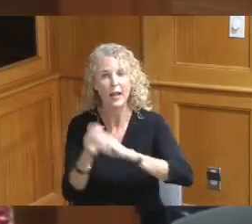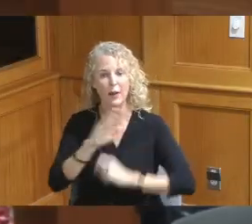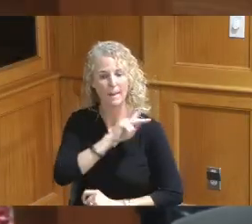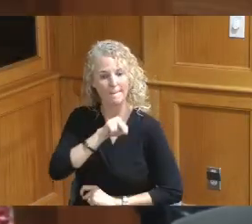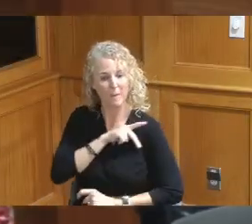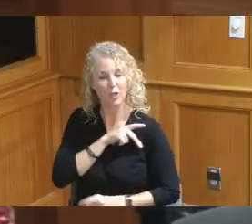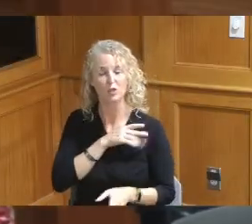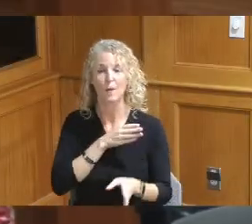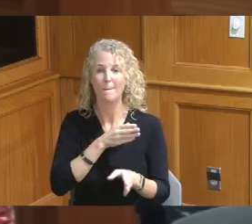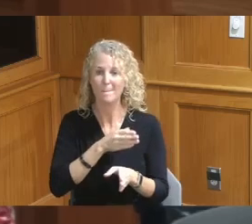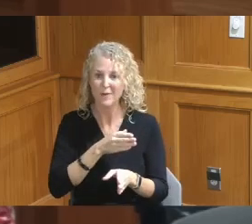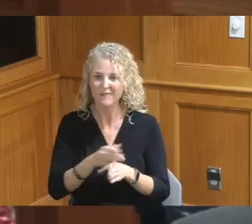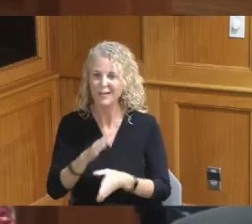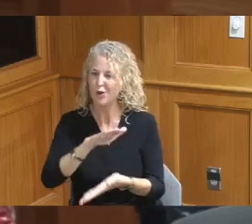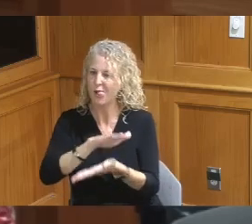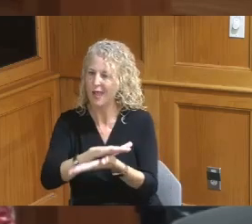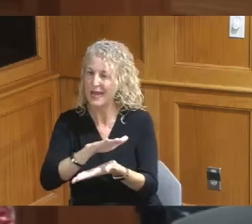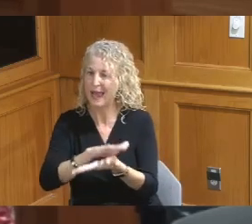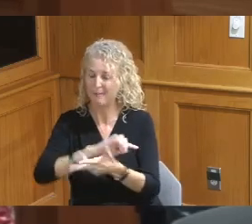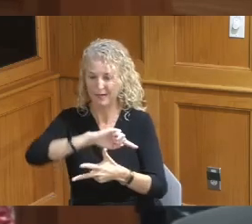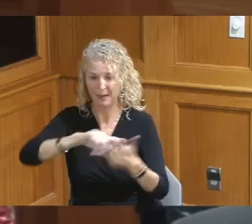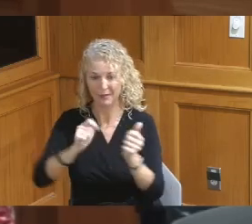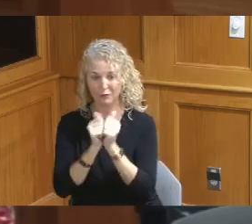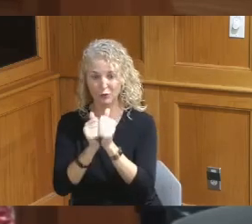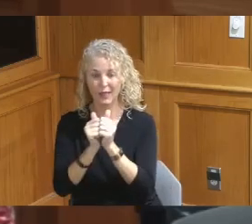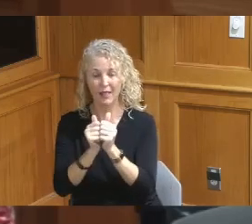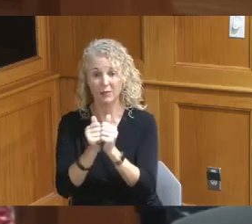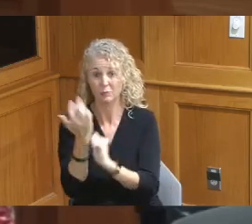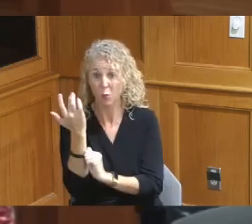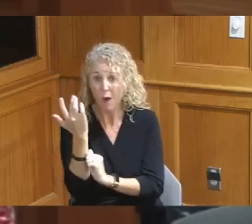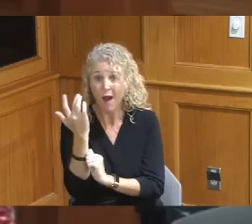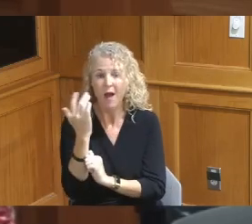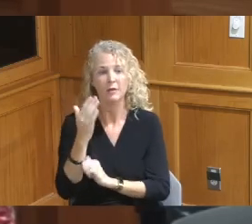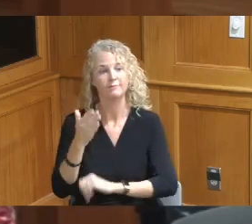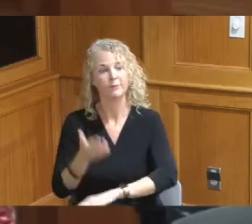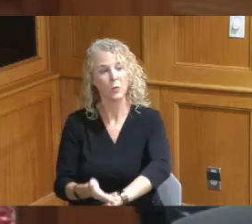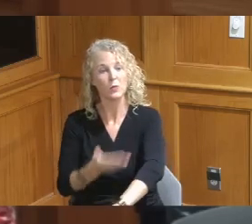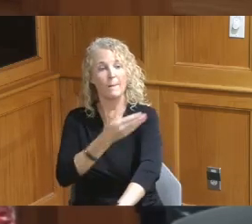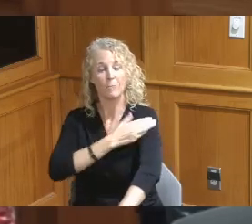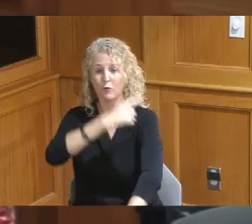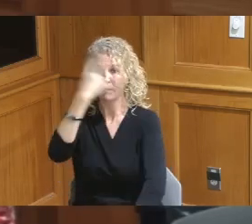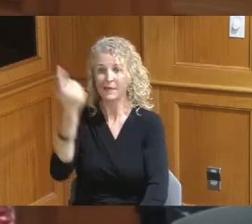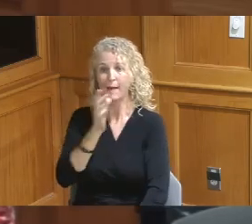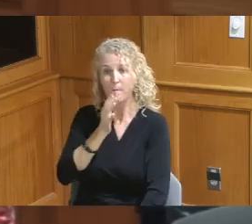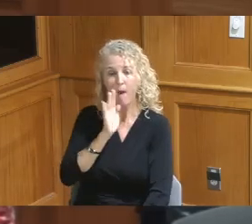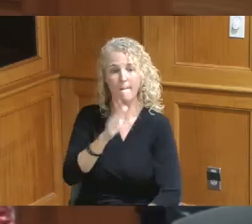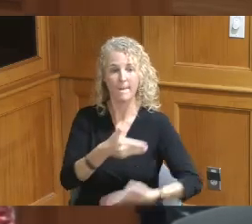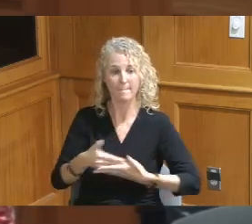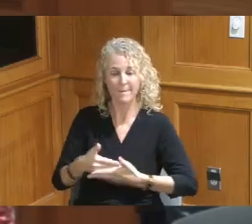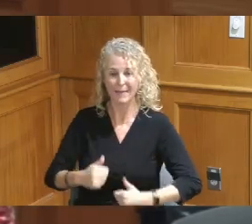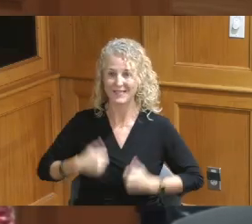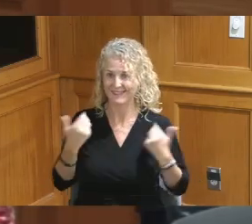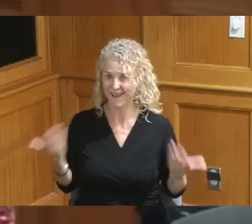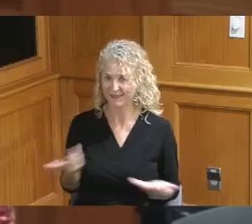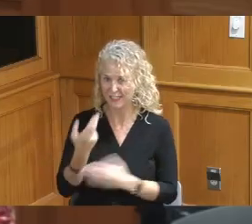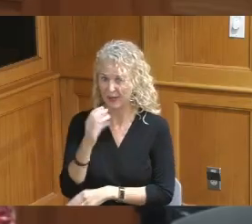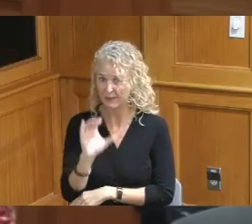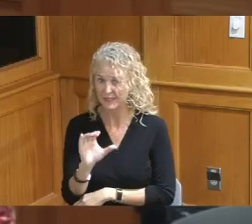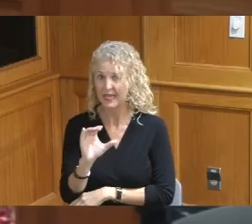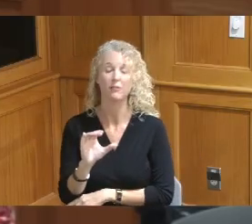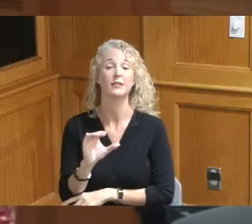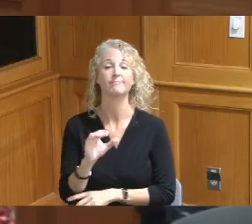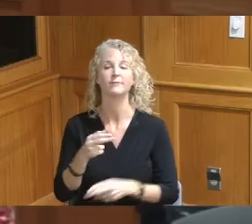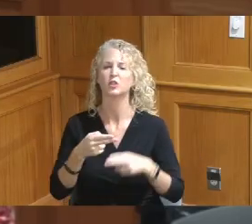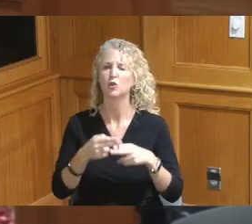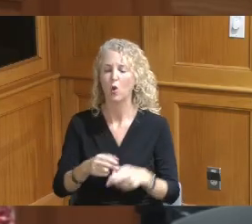personal, professional, and academic life to improving the health and well-being of Black mothers and babies in Hamilton County. Through Queens